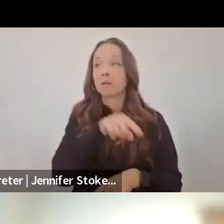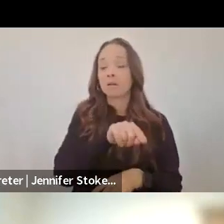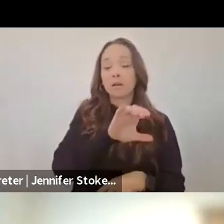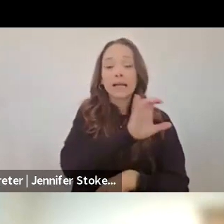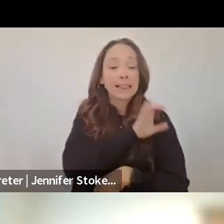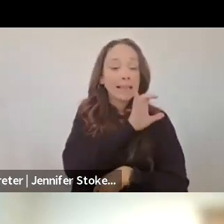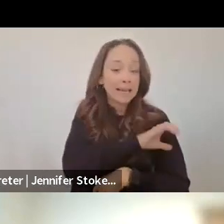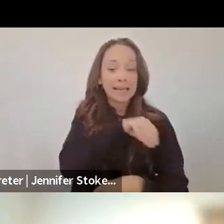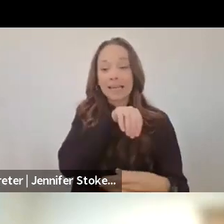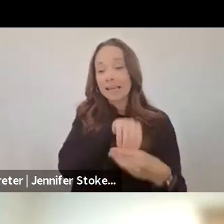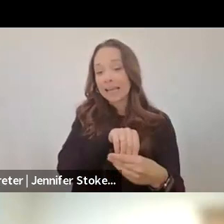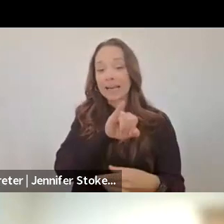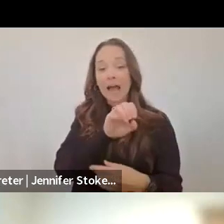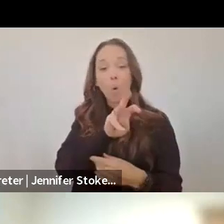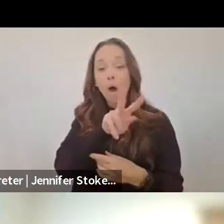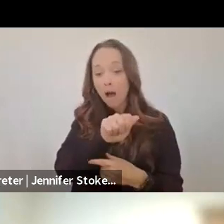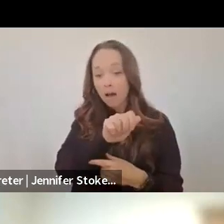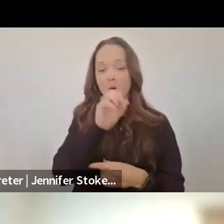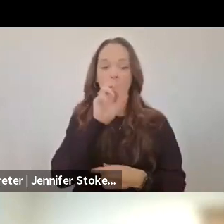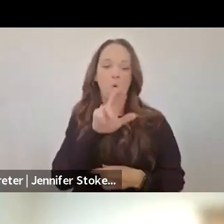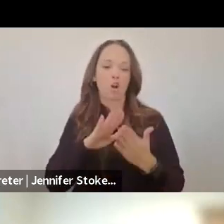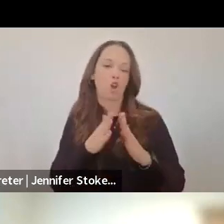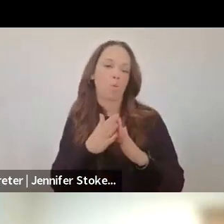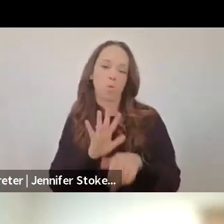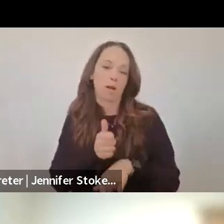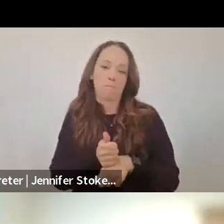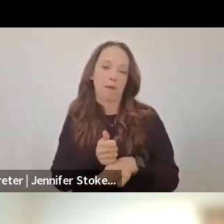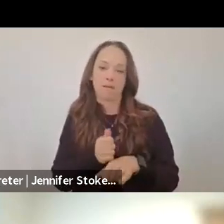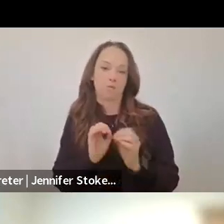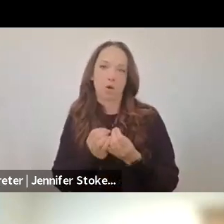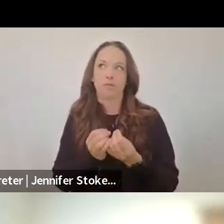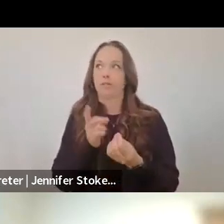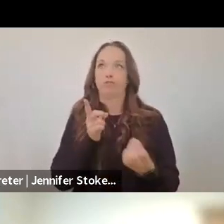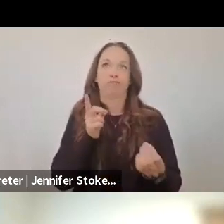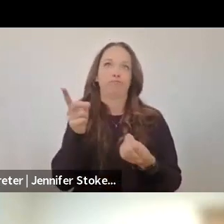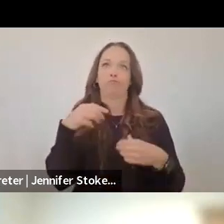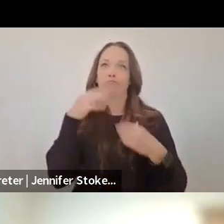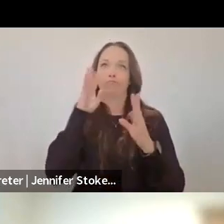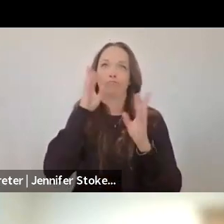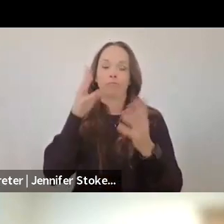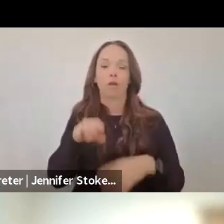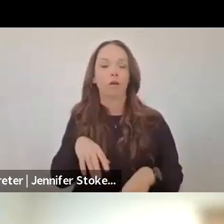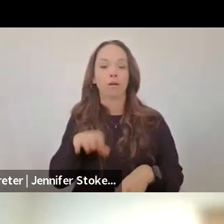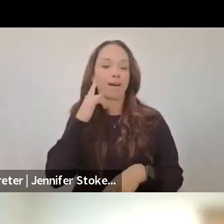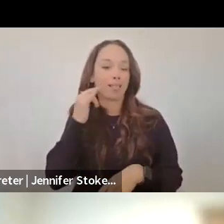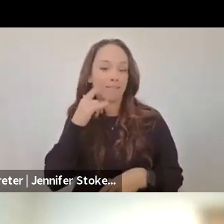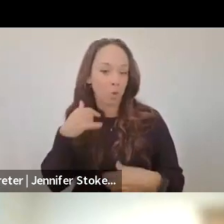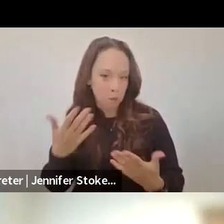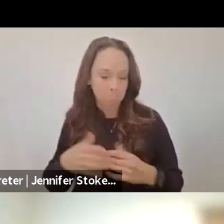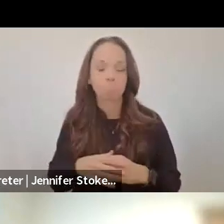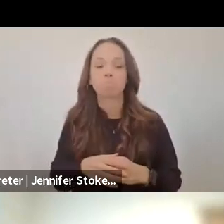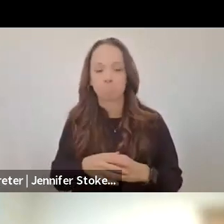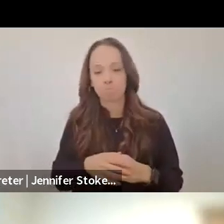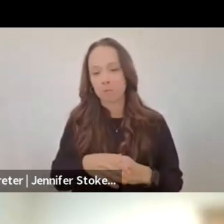Iowa, or a community-based organization in Oakland, California. And that's the same thing with language